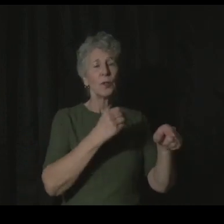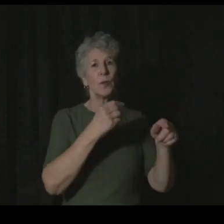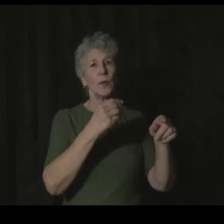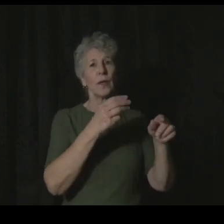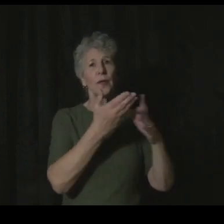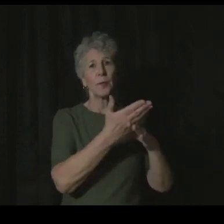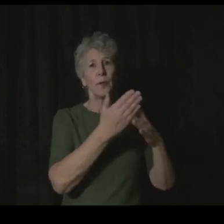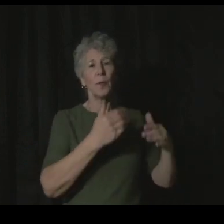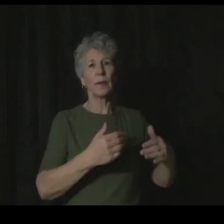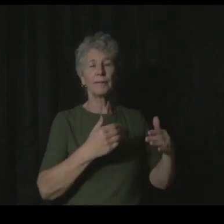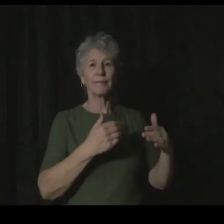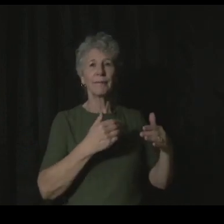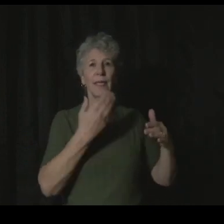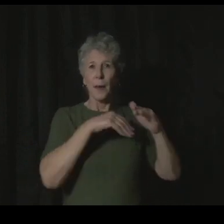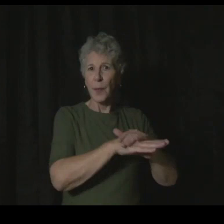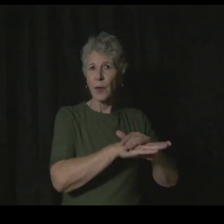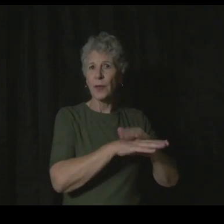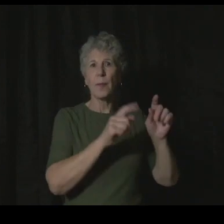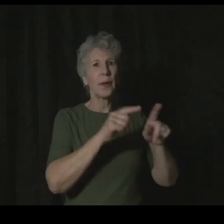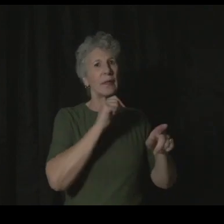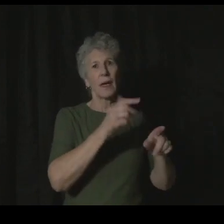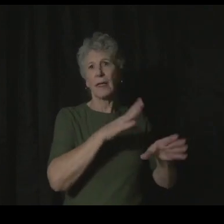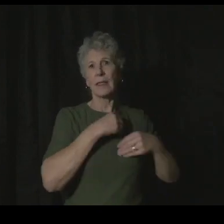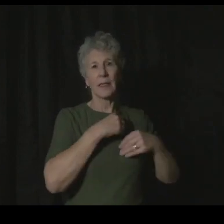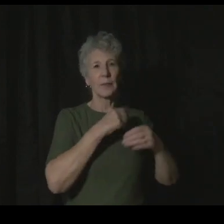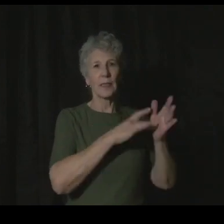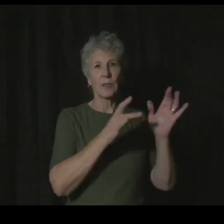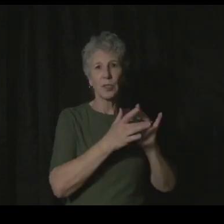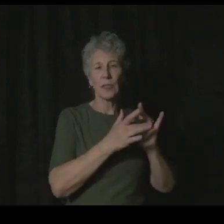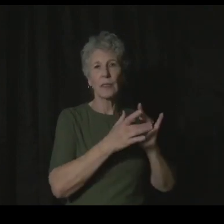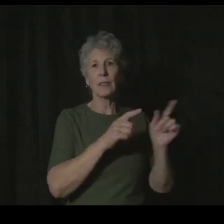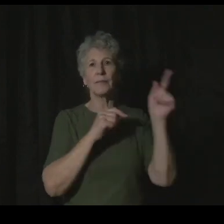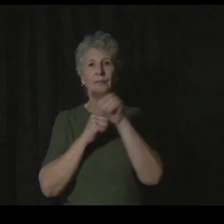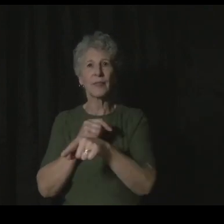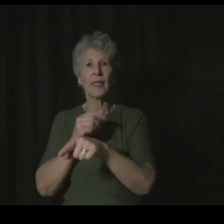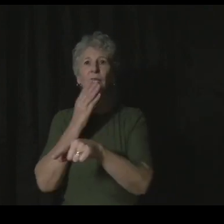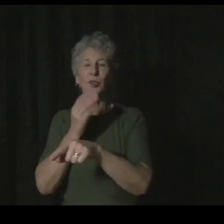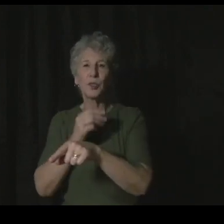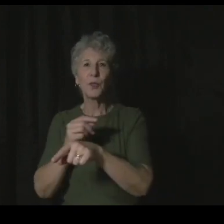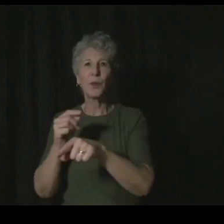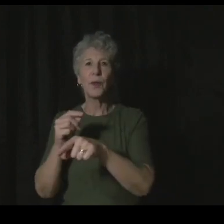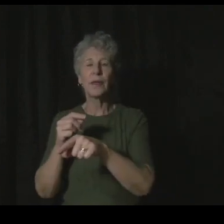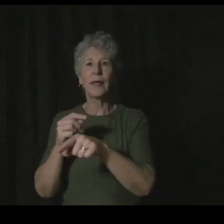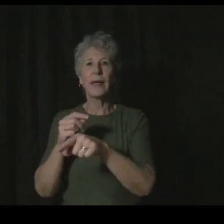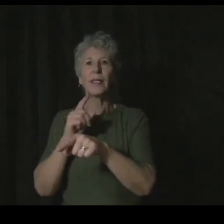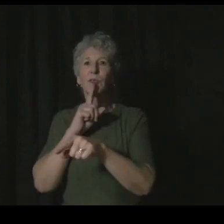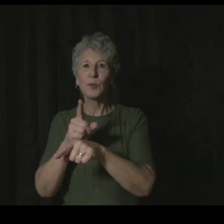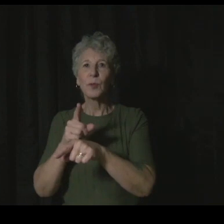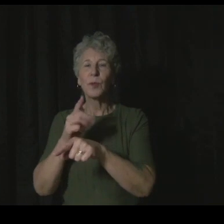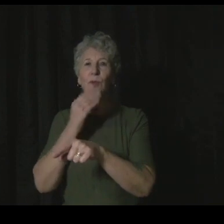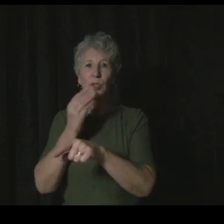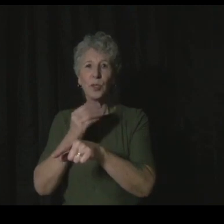29, that a true Jew is a Jew who also is a Jew inside because they've trusted